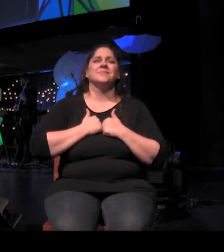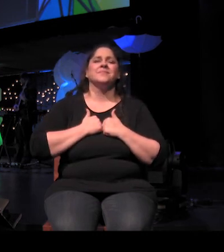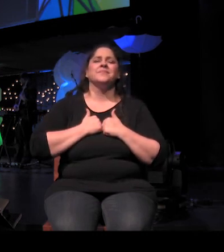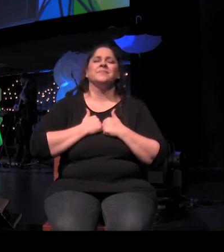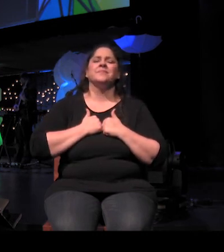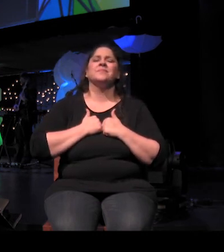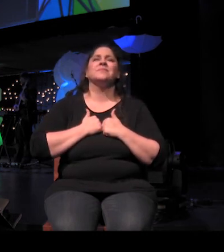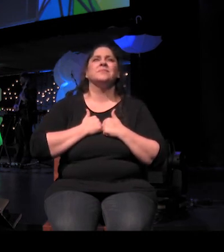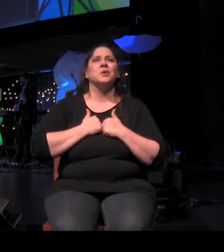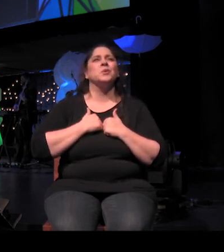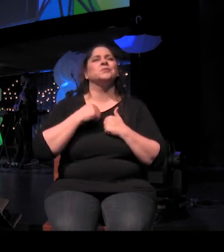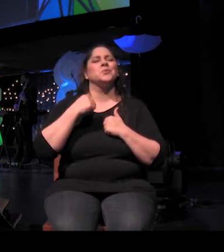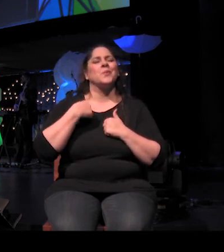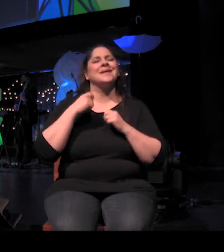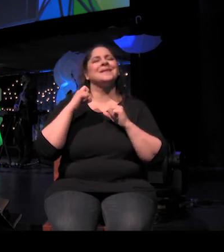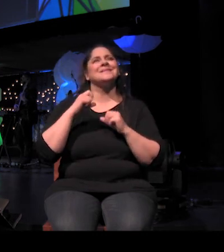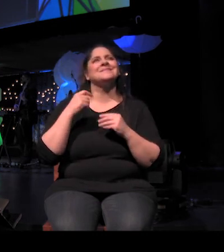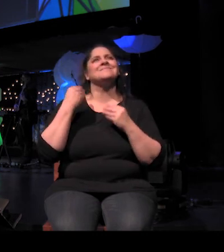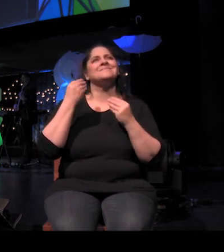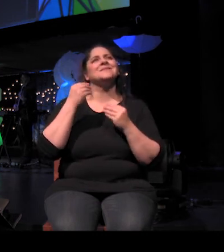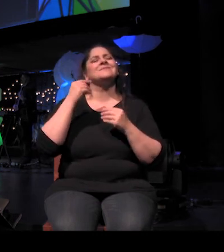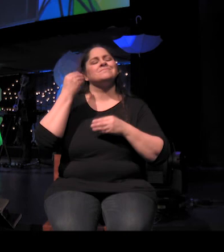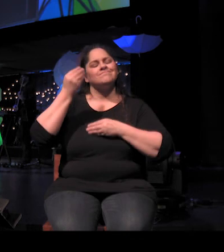to leave a legacy for the people behind us,